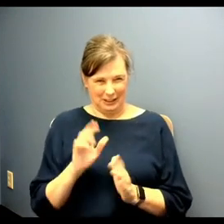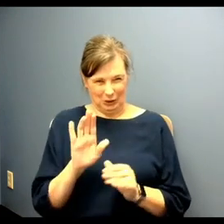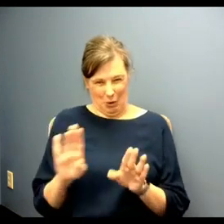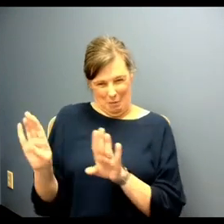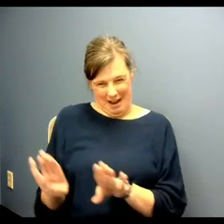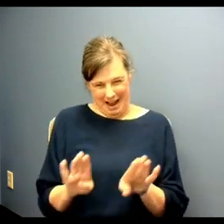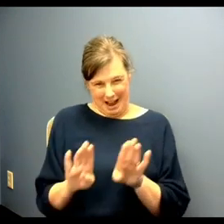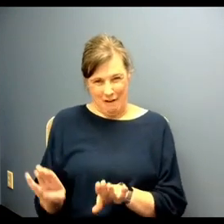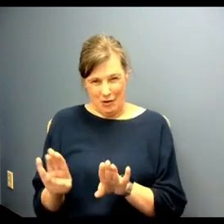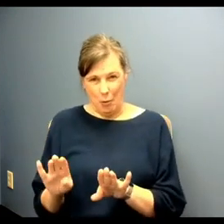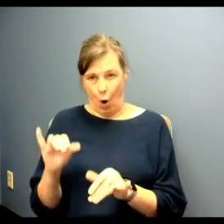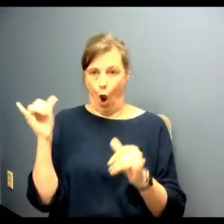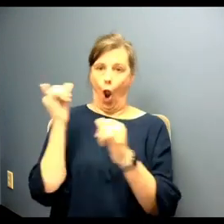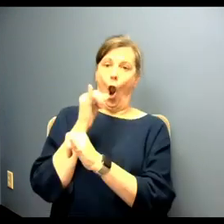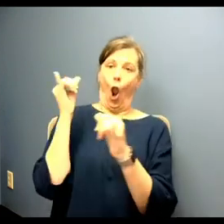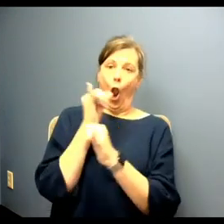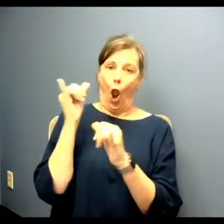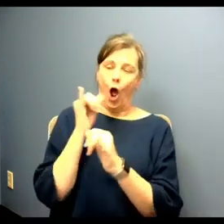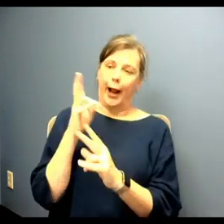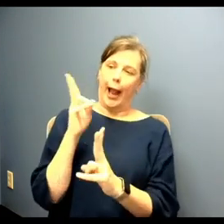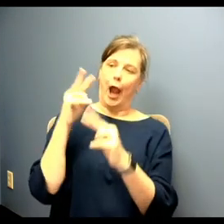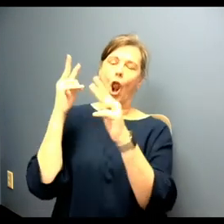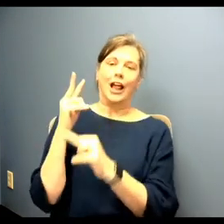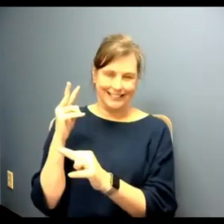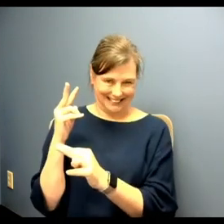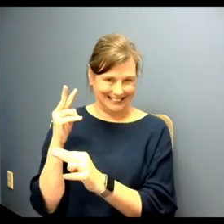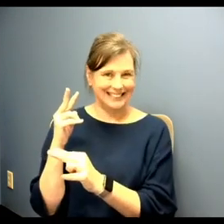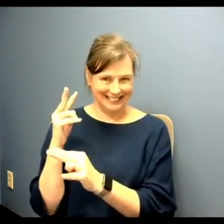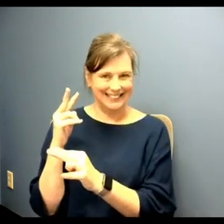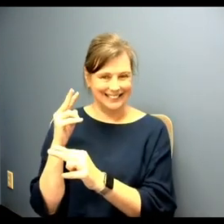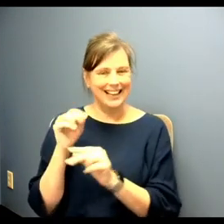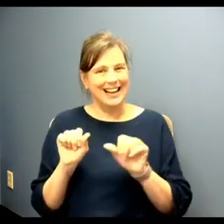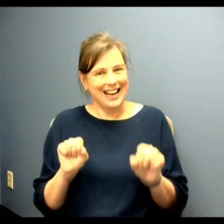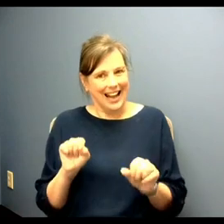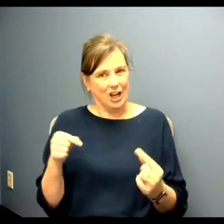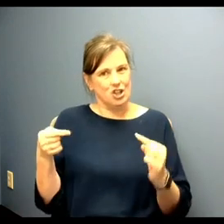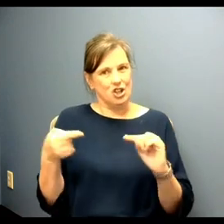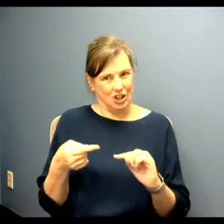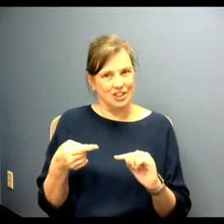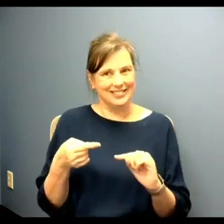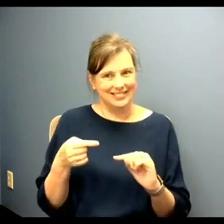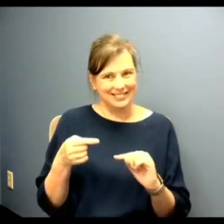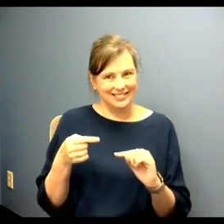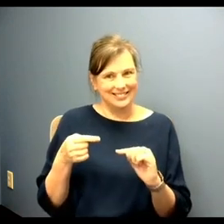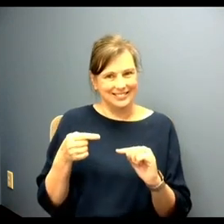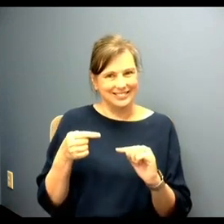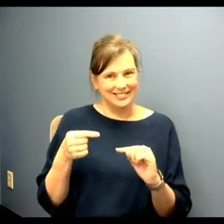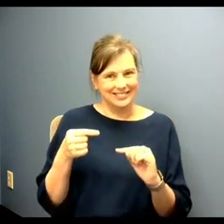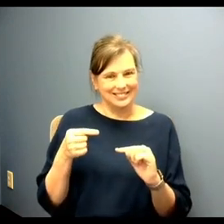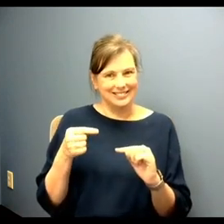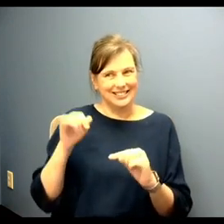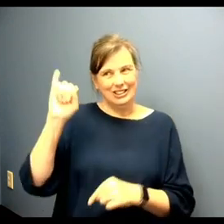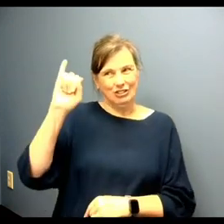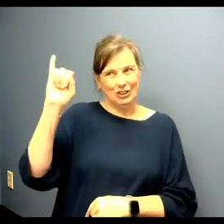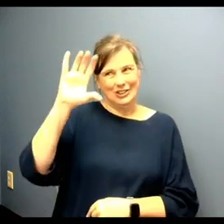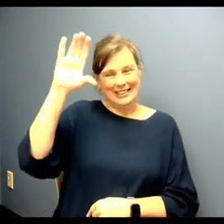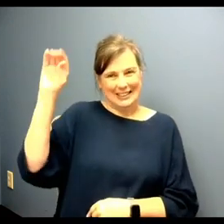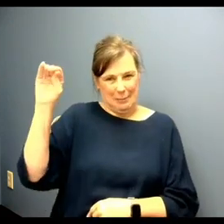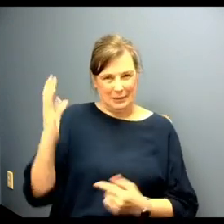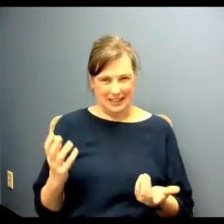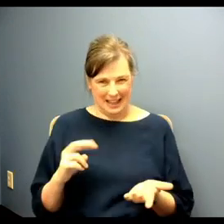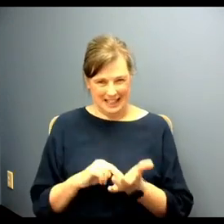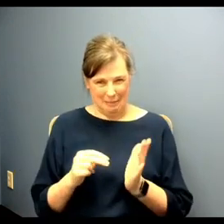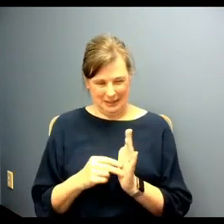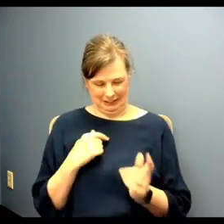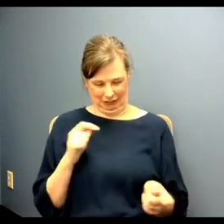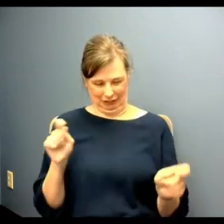your phone. And so after getting this product, you change your behavior that ends up